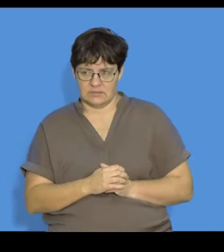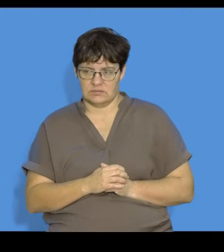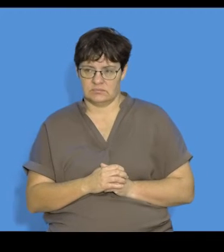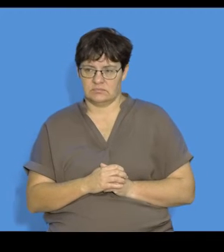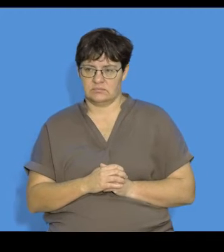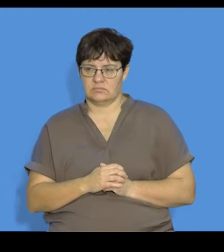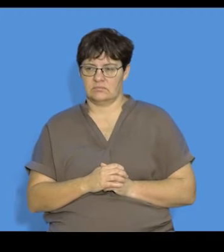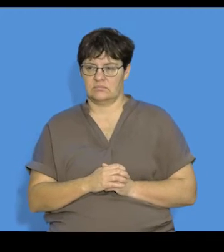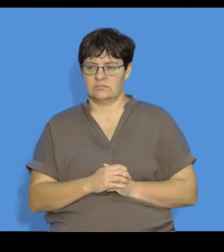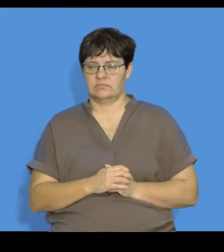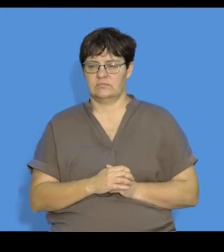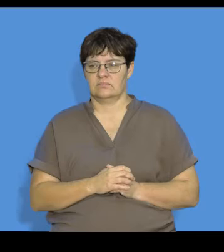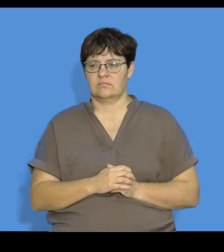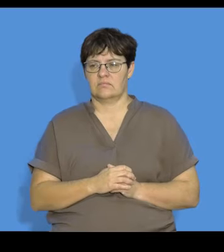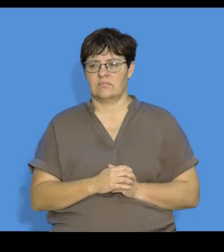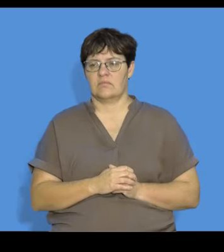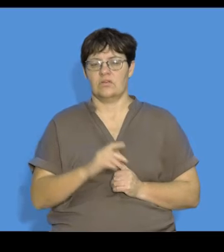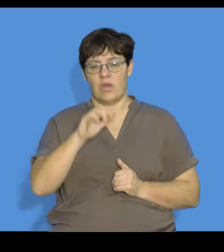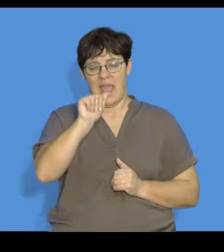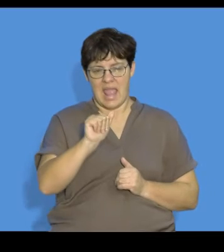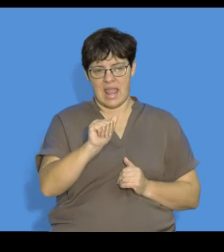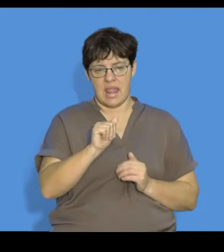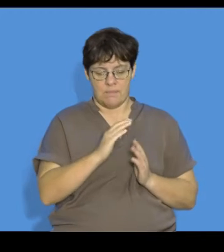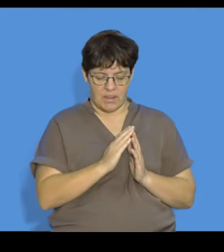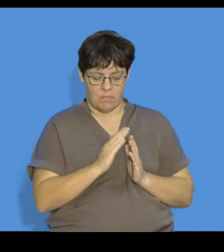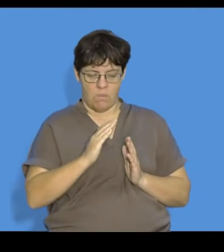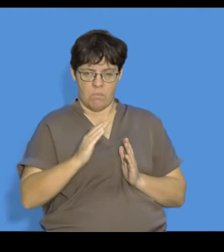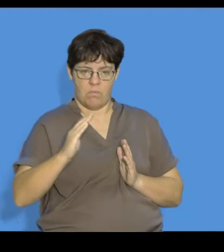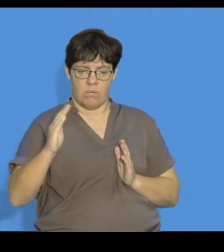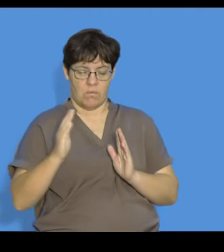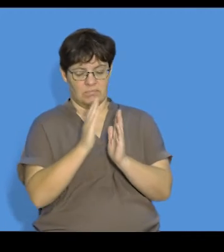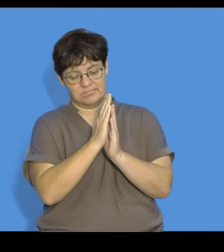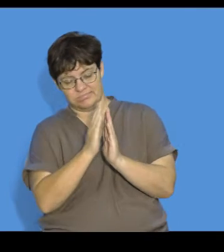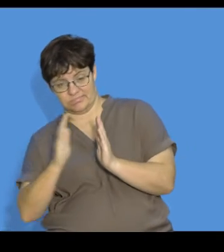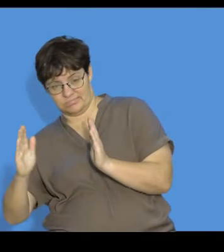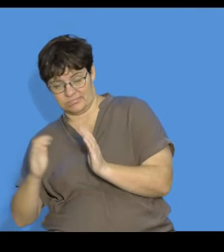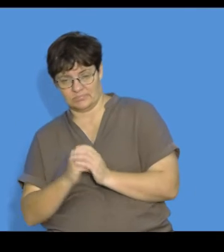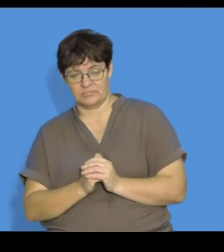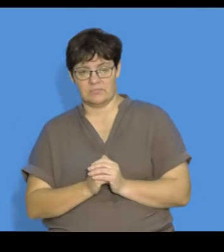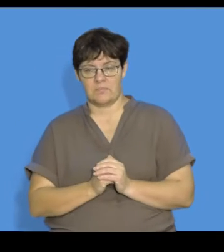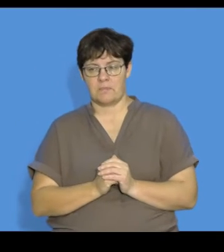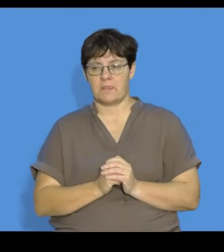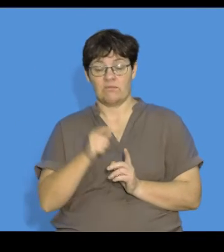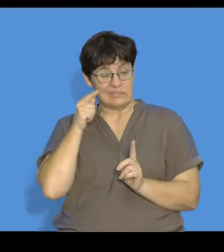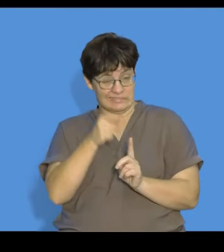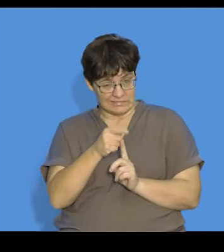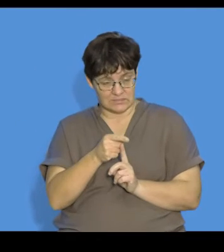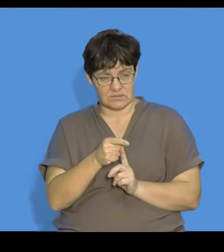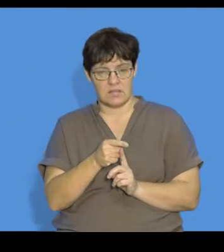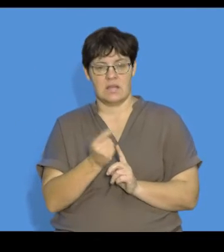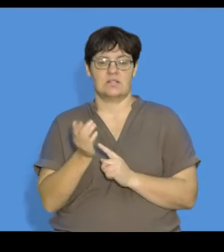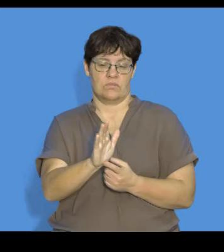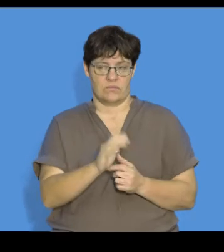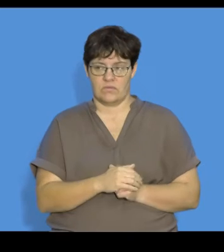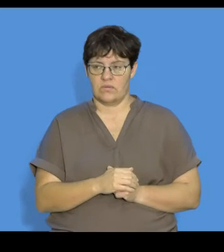A is increasing as you're going from left to right with this particular demonstration. And then the